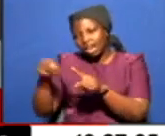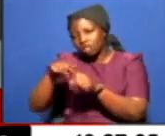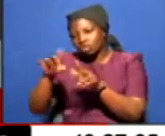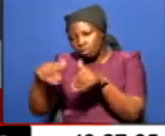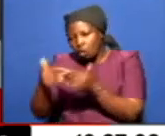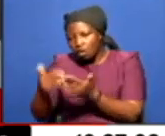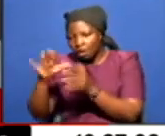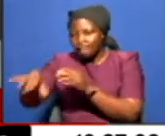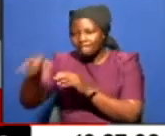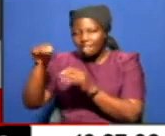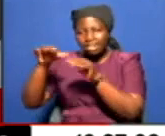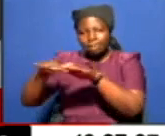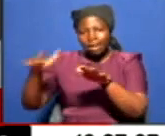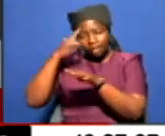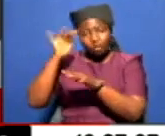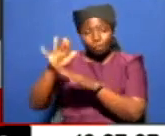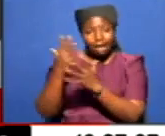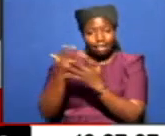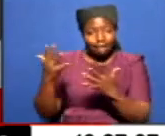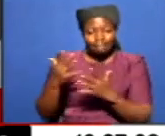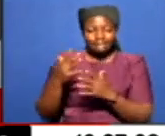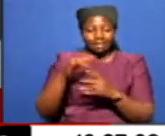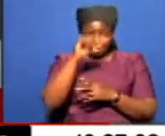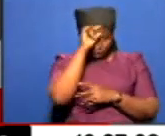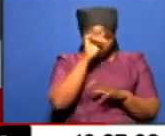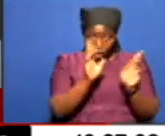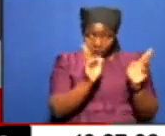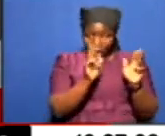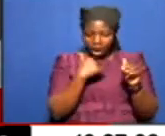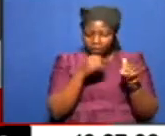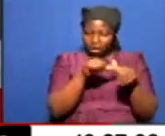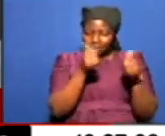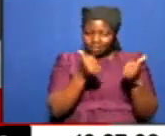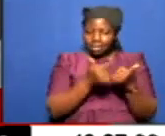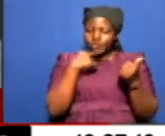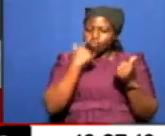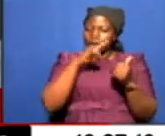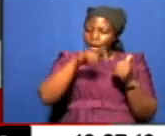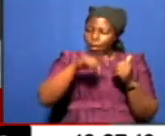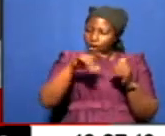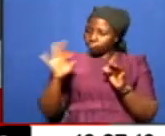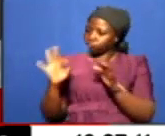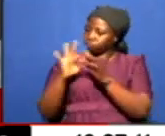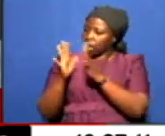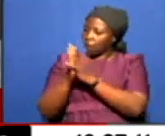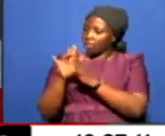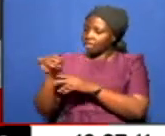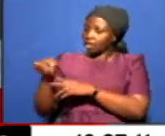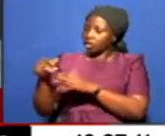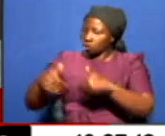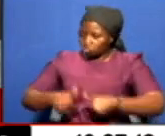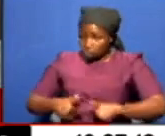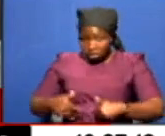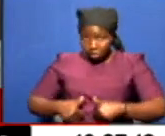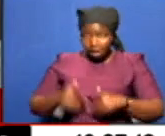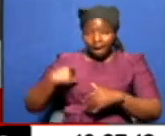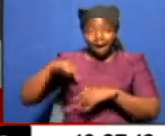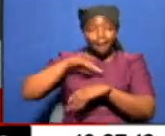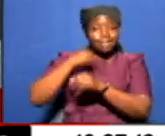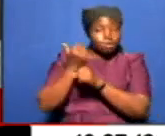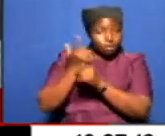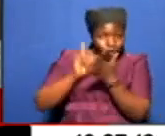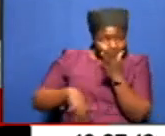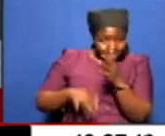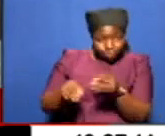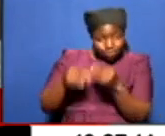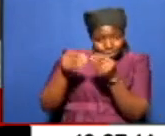for your goods. So government already has agencies, you know, that are supposed to engage with young people. So what we are doing at County Governance Watch mm-hmm. is to provide